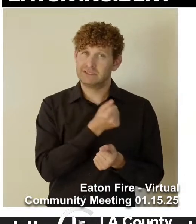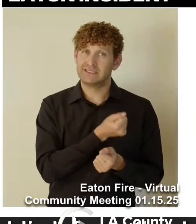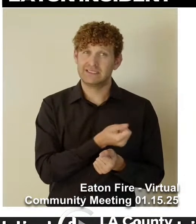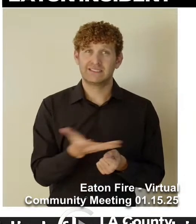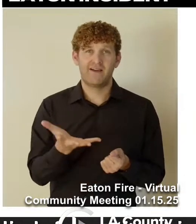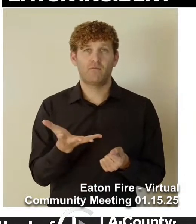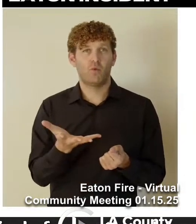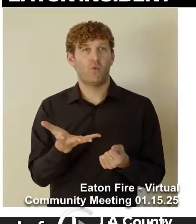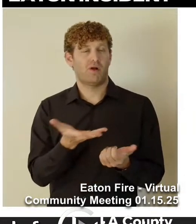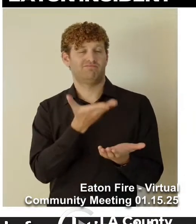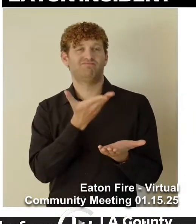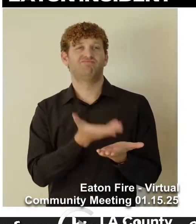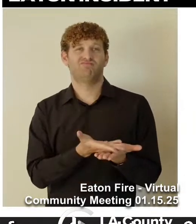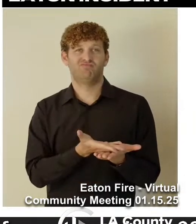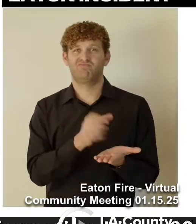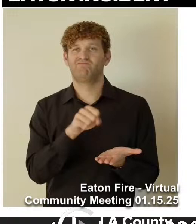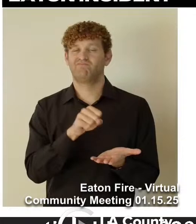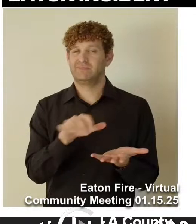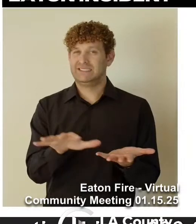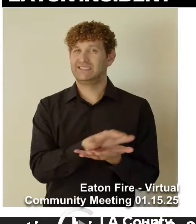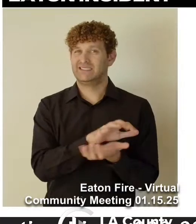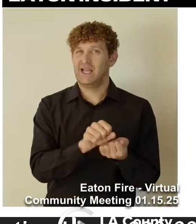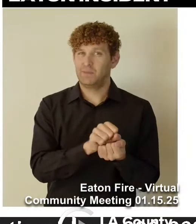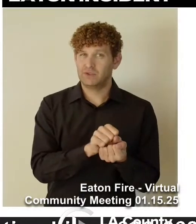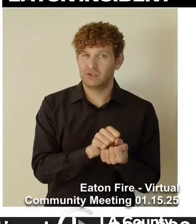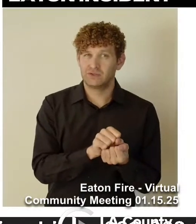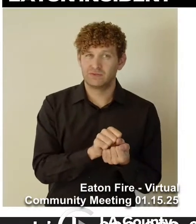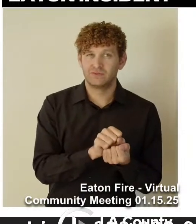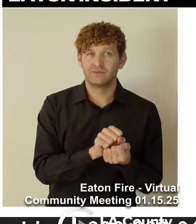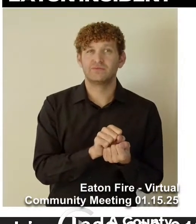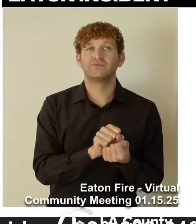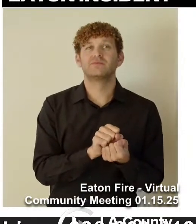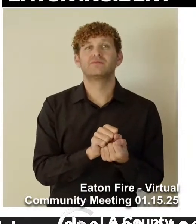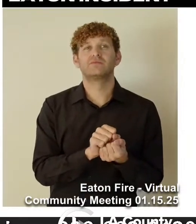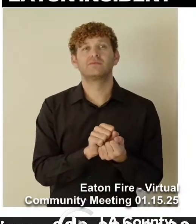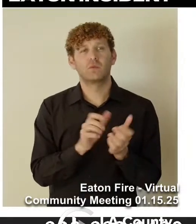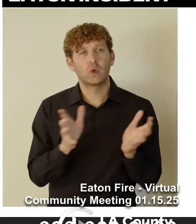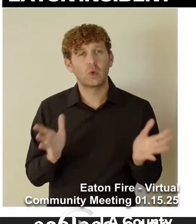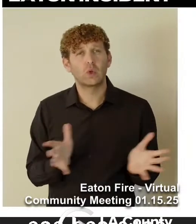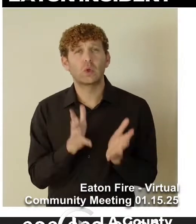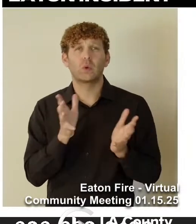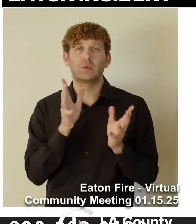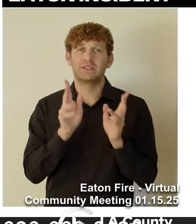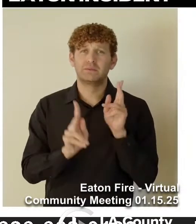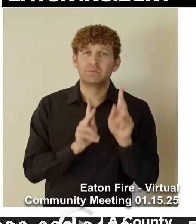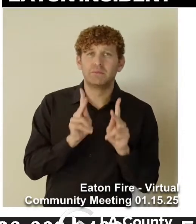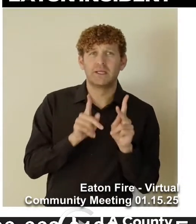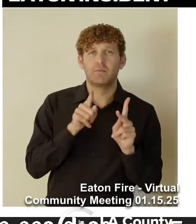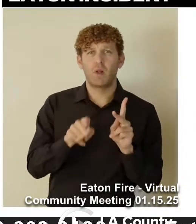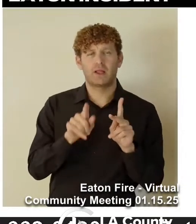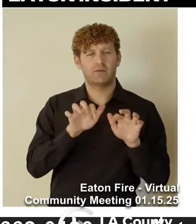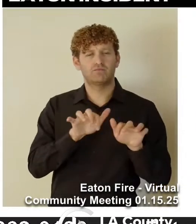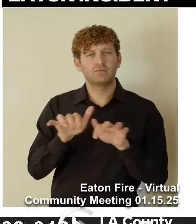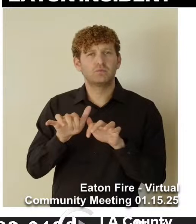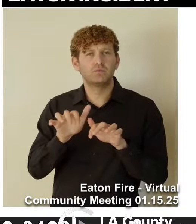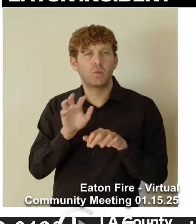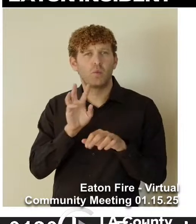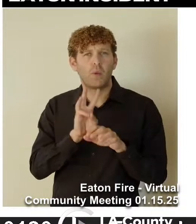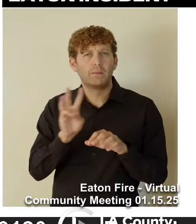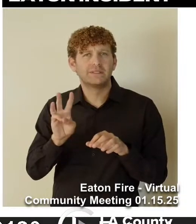damaged. We're just urging people, they can check on a website to assess their property or see the pictures of their